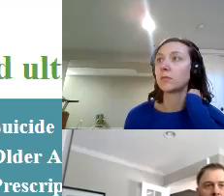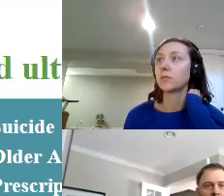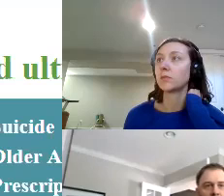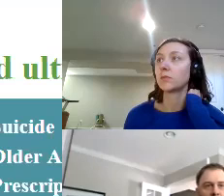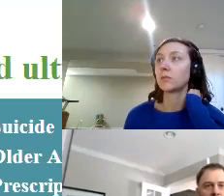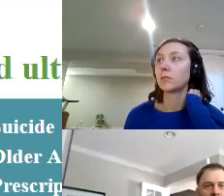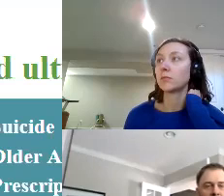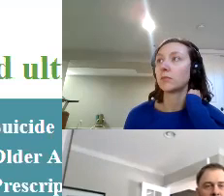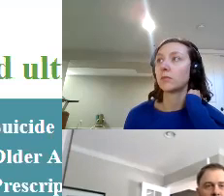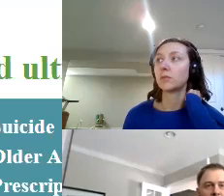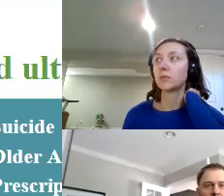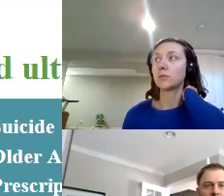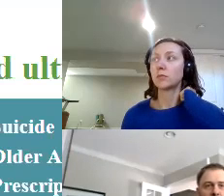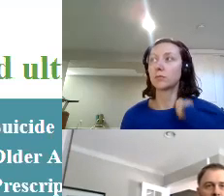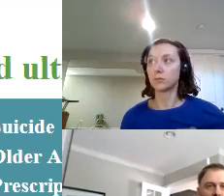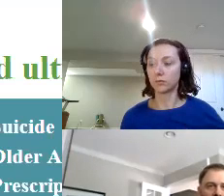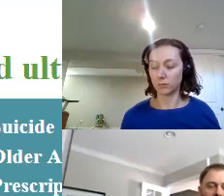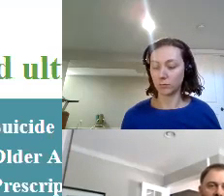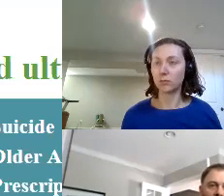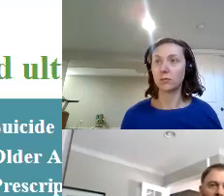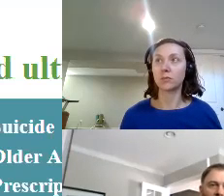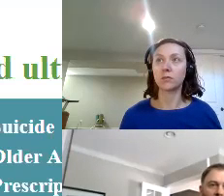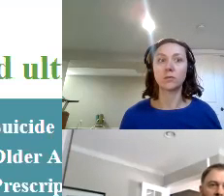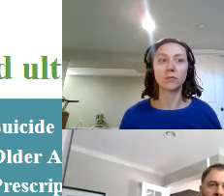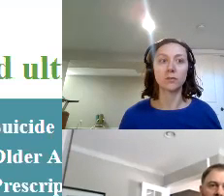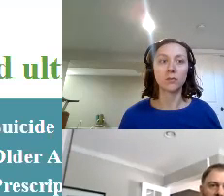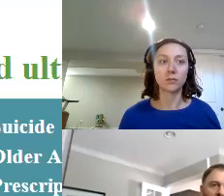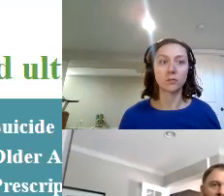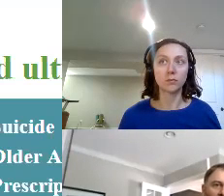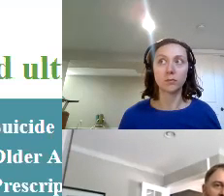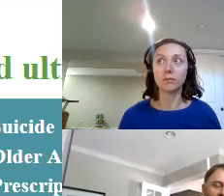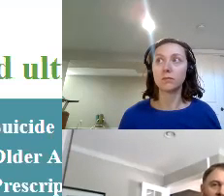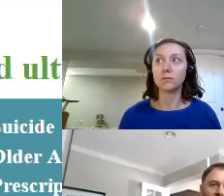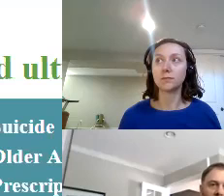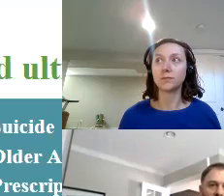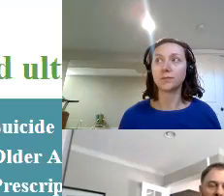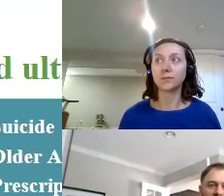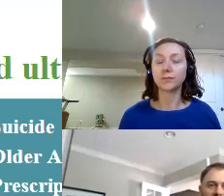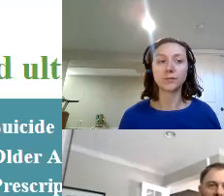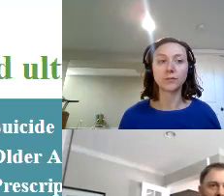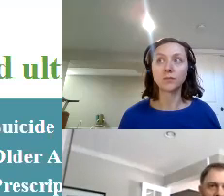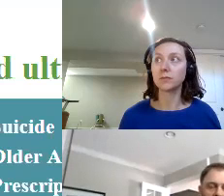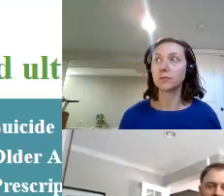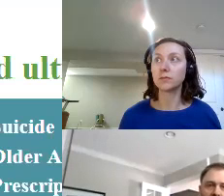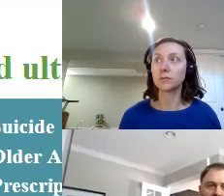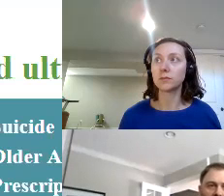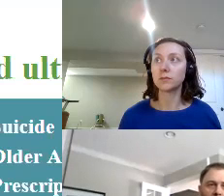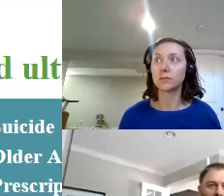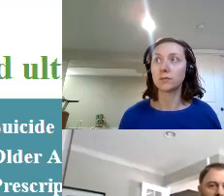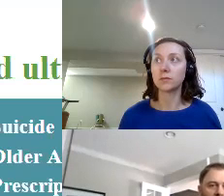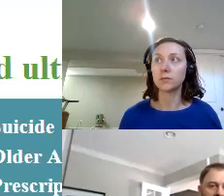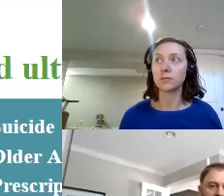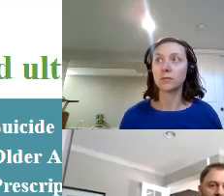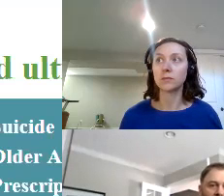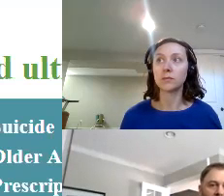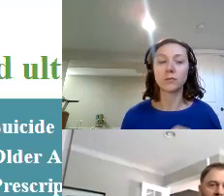of violence and injury outcomes of overdose, motor vehicle injuries and fatalities, suicide,